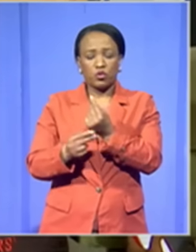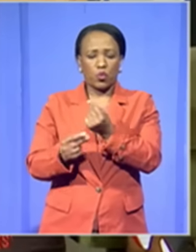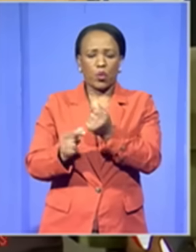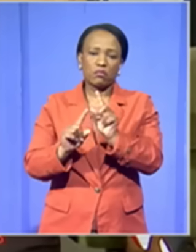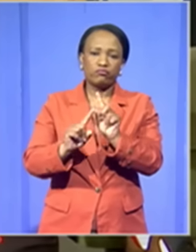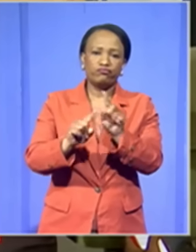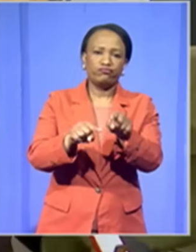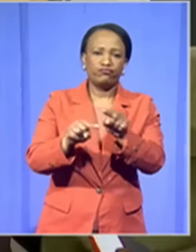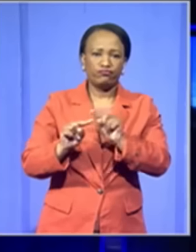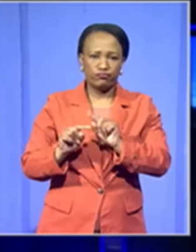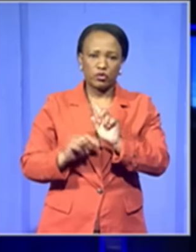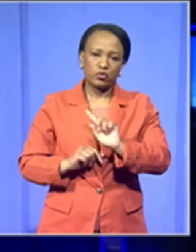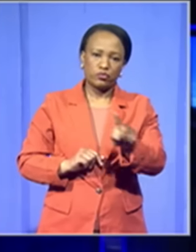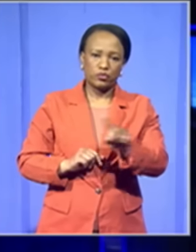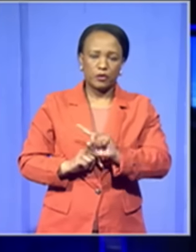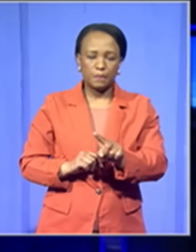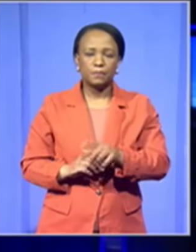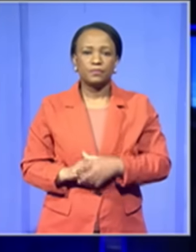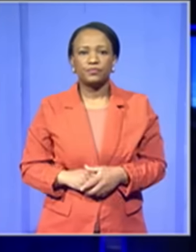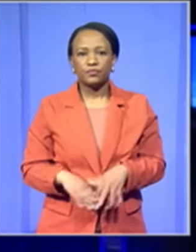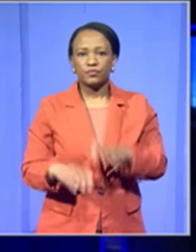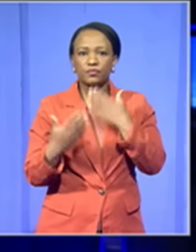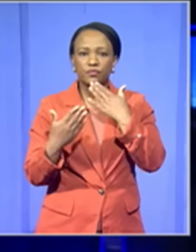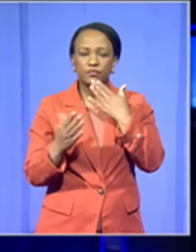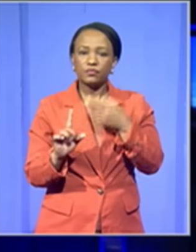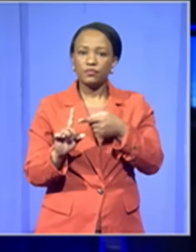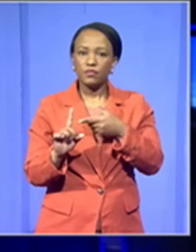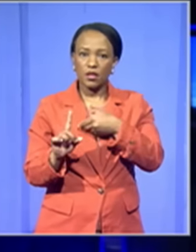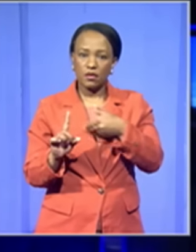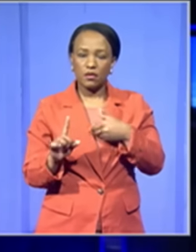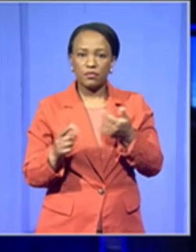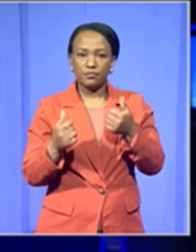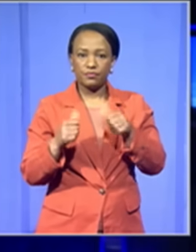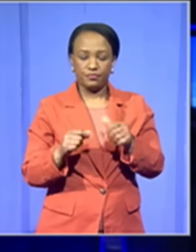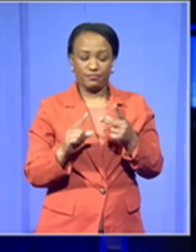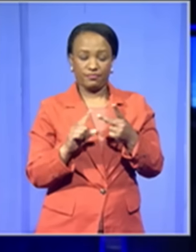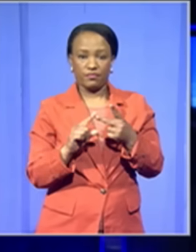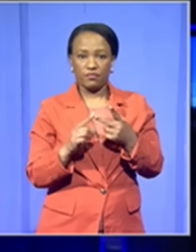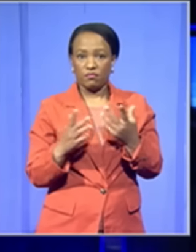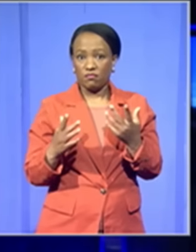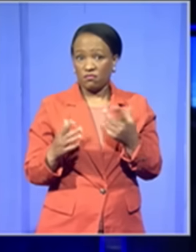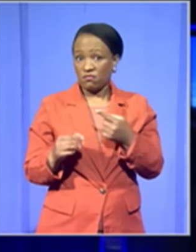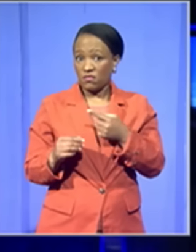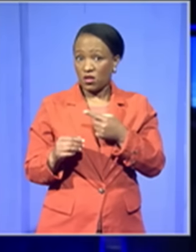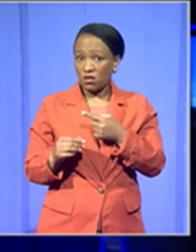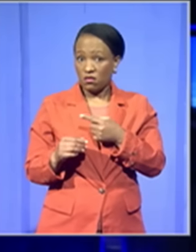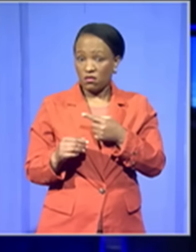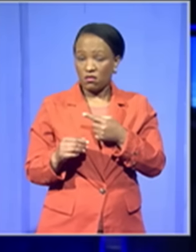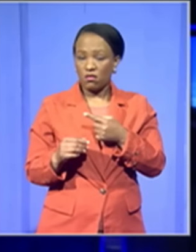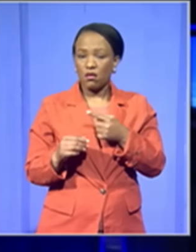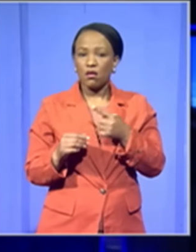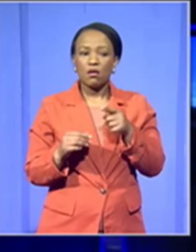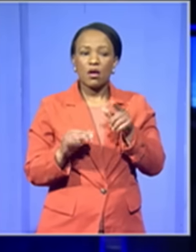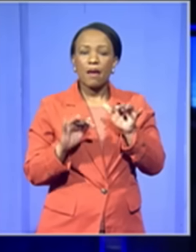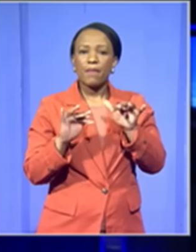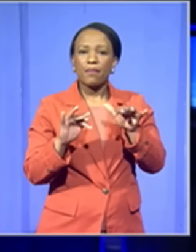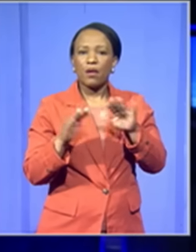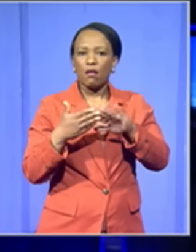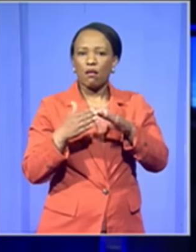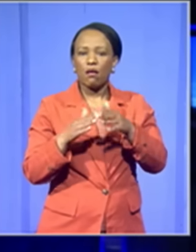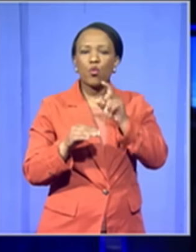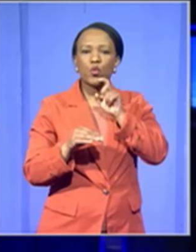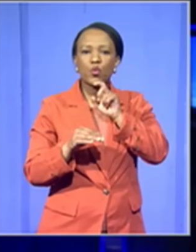ya taxi. Ke a leboga mme Phala potso ya gona e latela ke gore na e be le dipuisano mohlomong le bapalami go ba nonya maikutlo gore